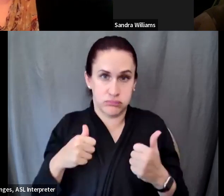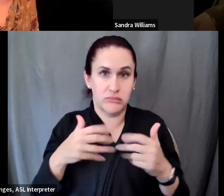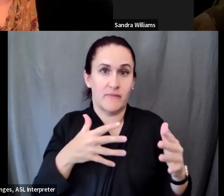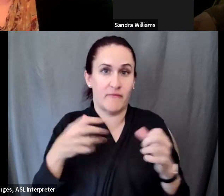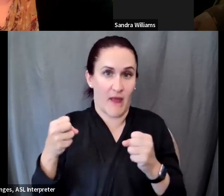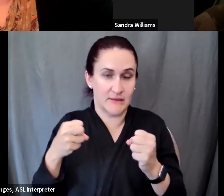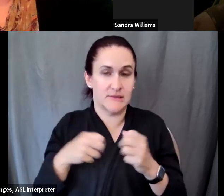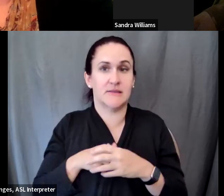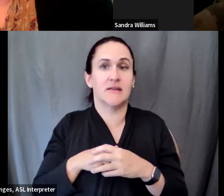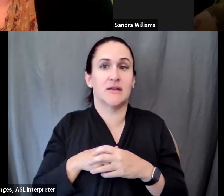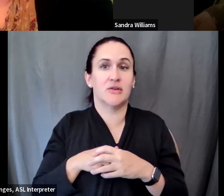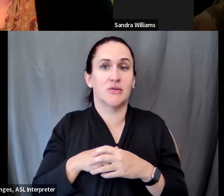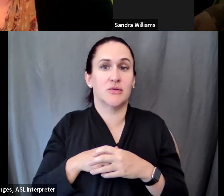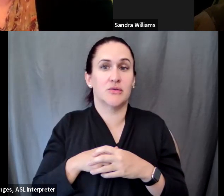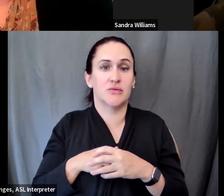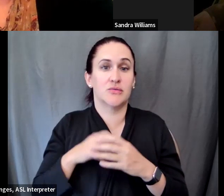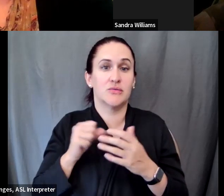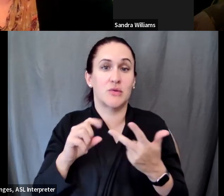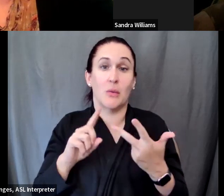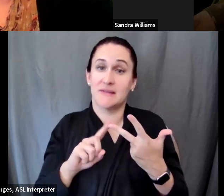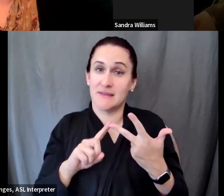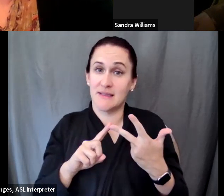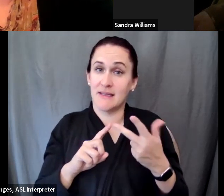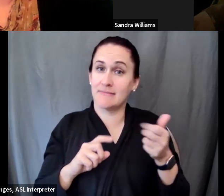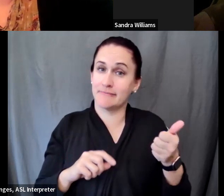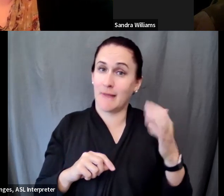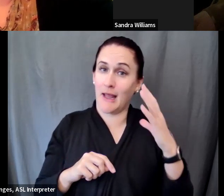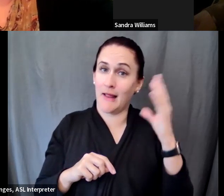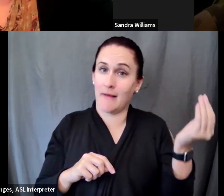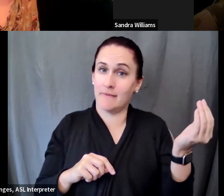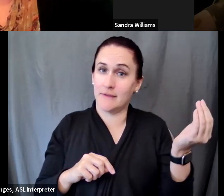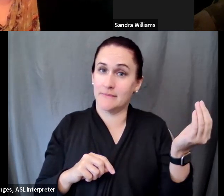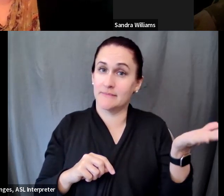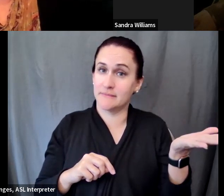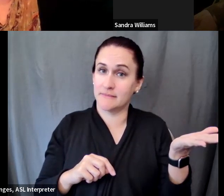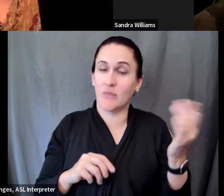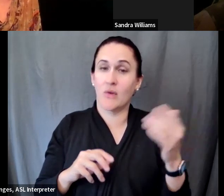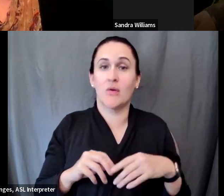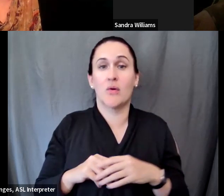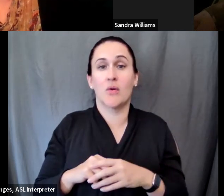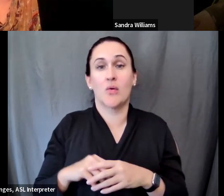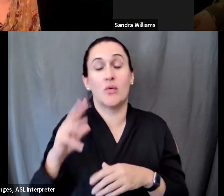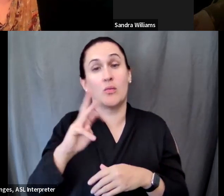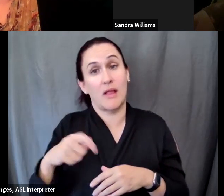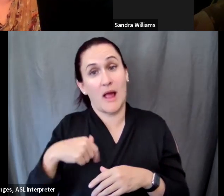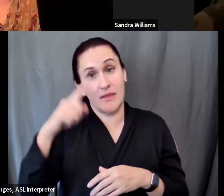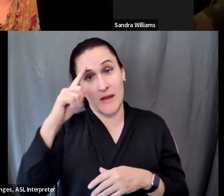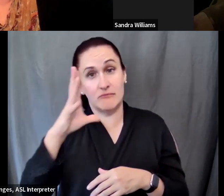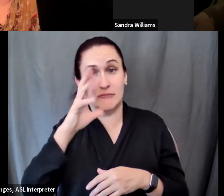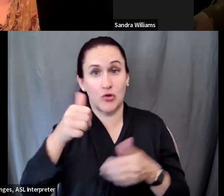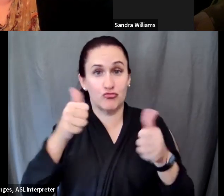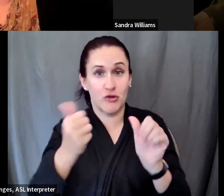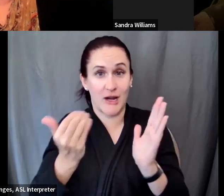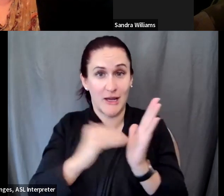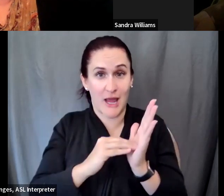vision. So C, he exited. Well, I thought I'd try again, and that